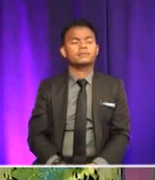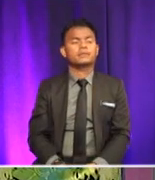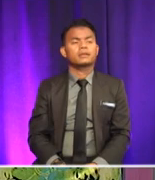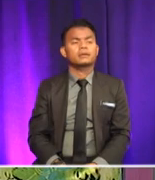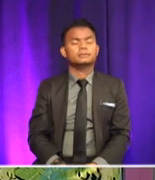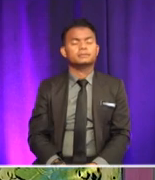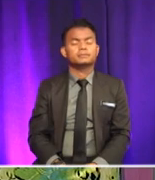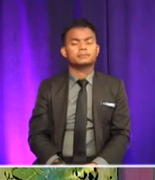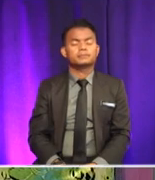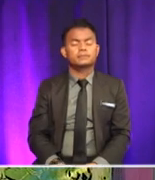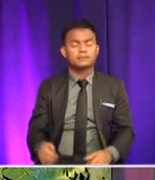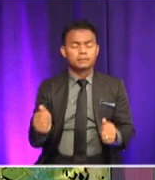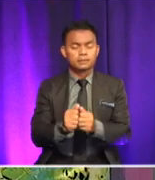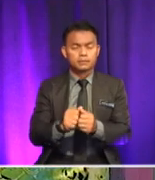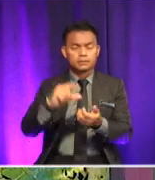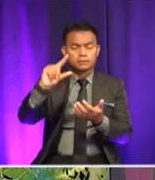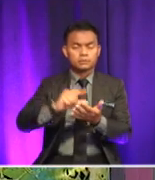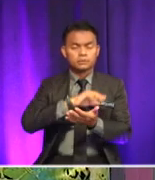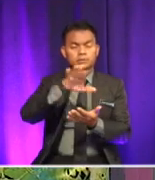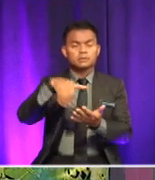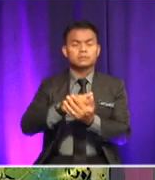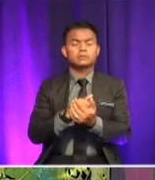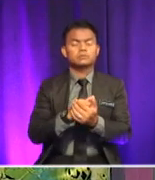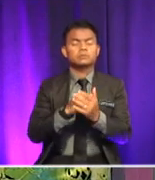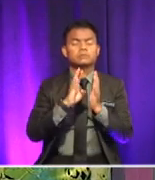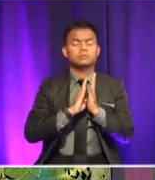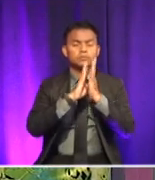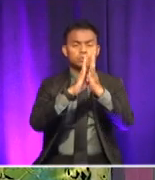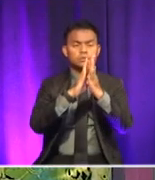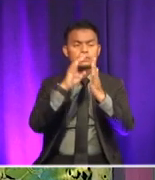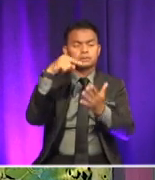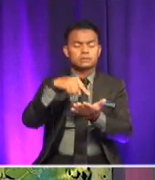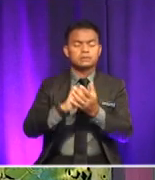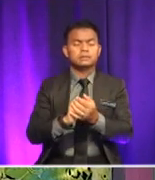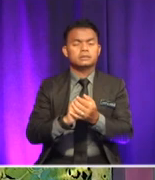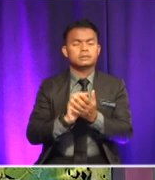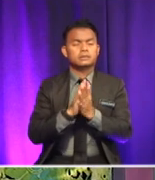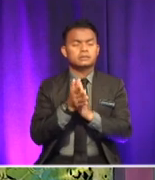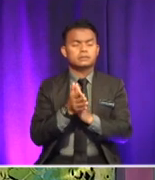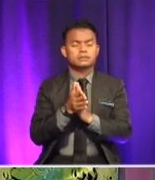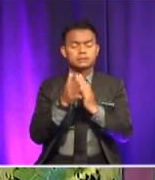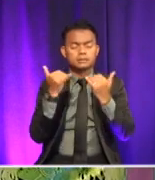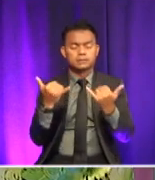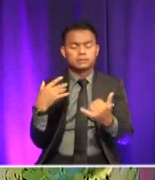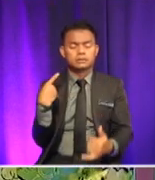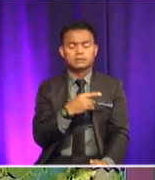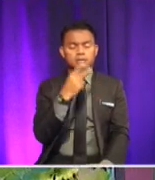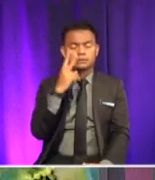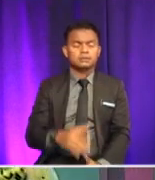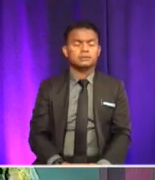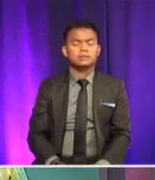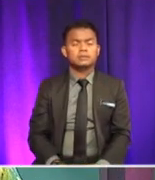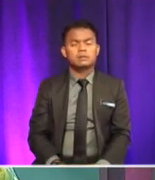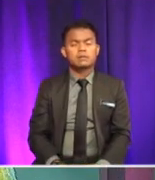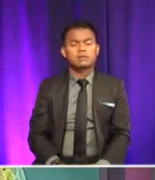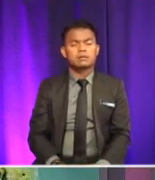using all of these evidences, okay? So here in this a whole passage, you have